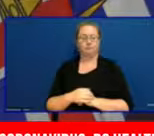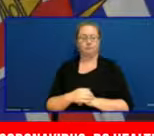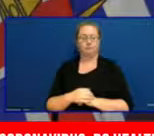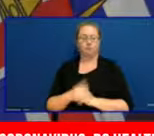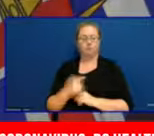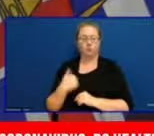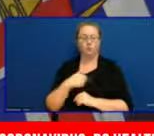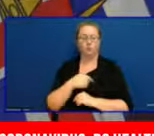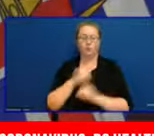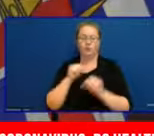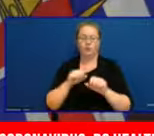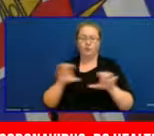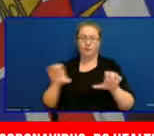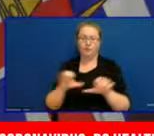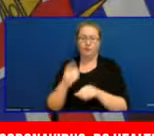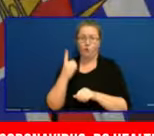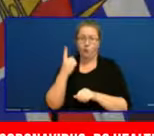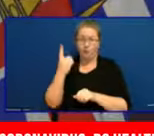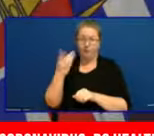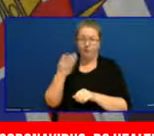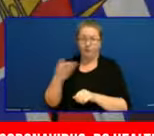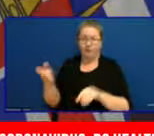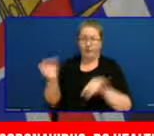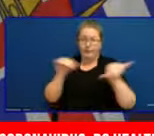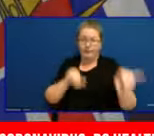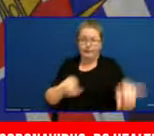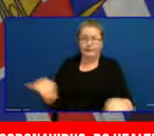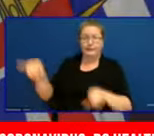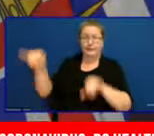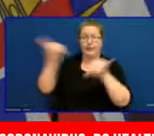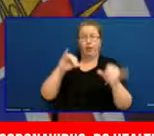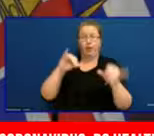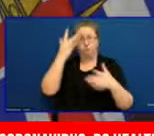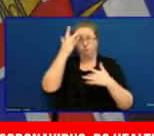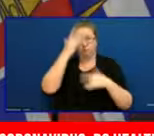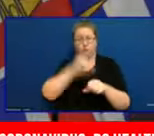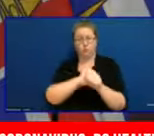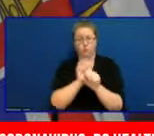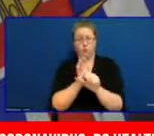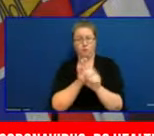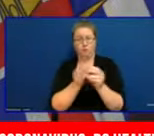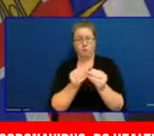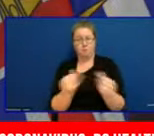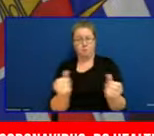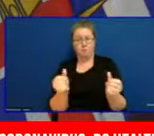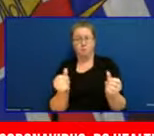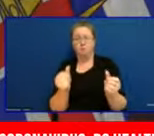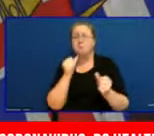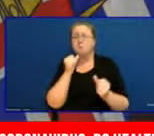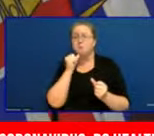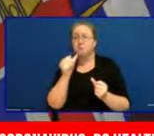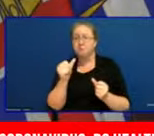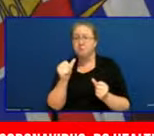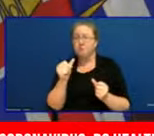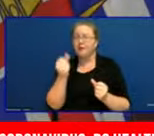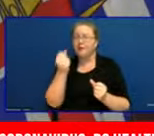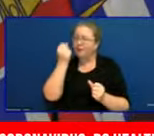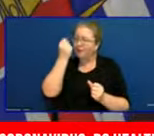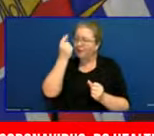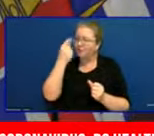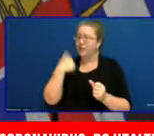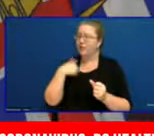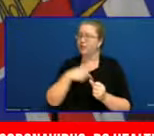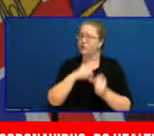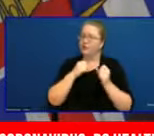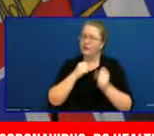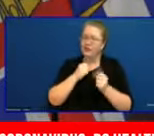that's going to make this all go away. But there are many small things that we can do that will get us through